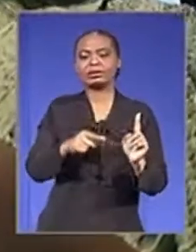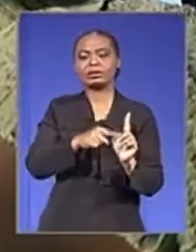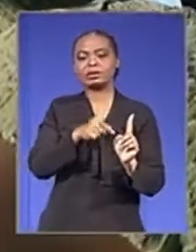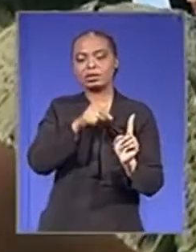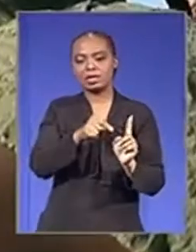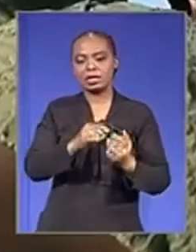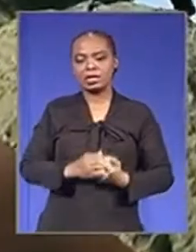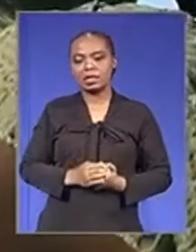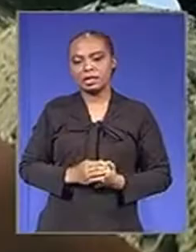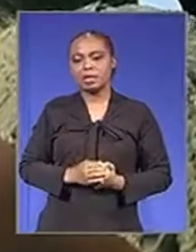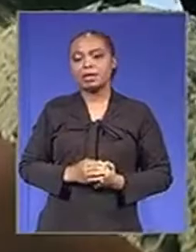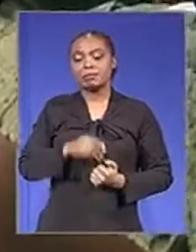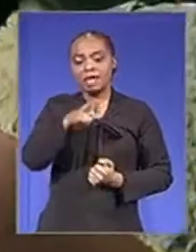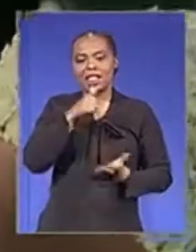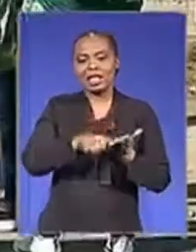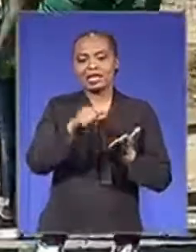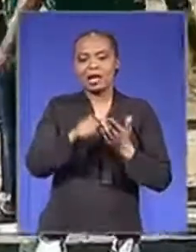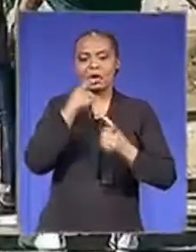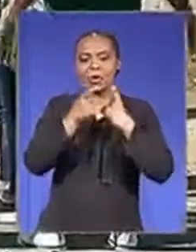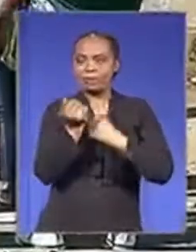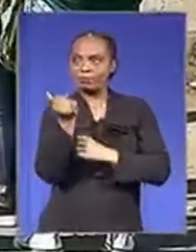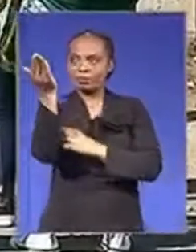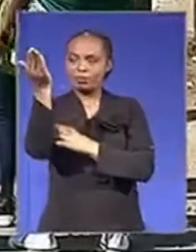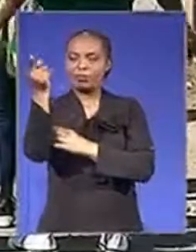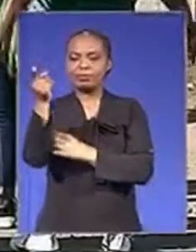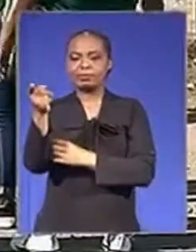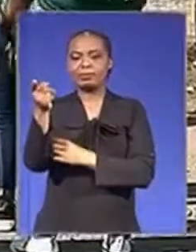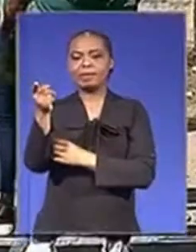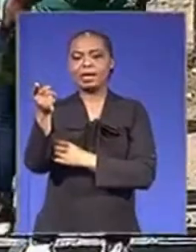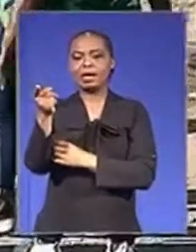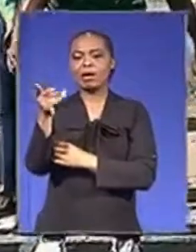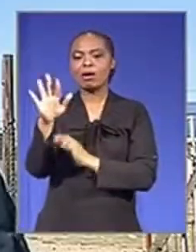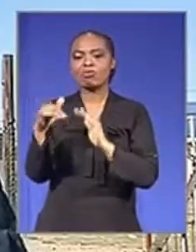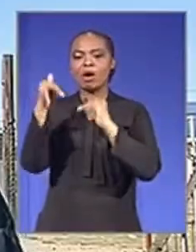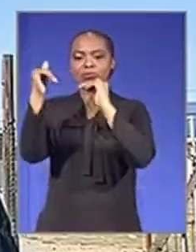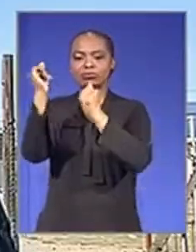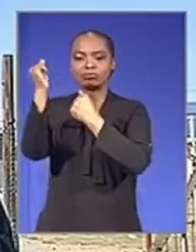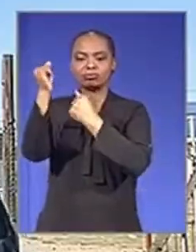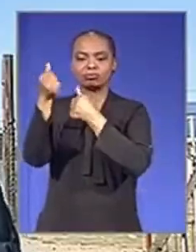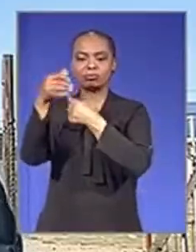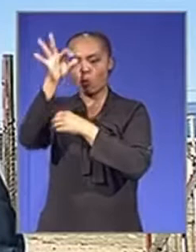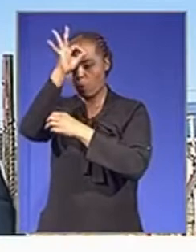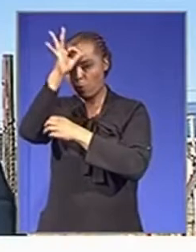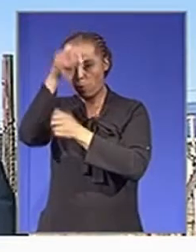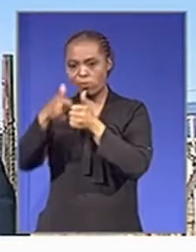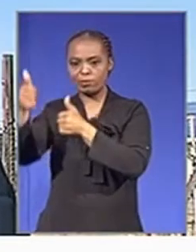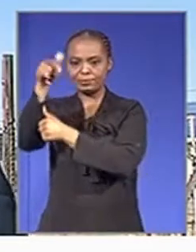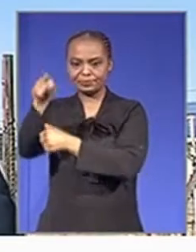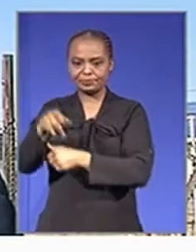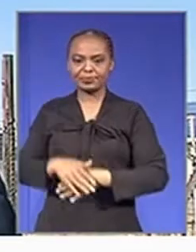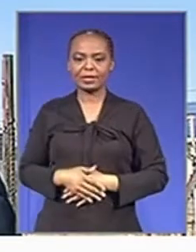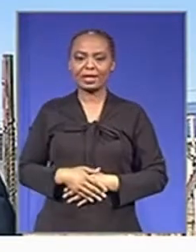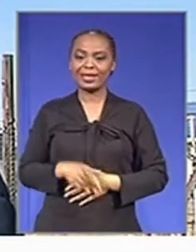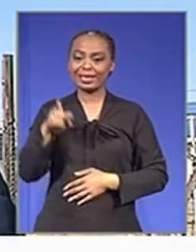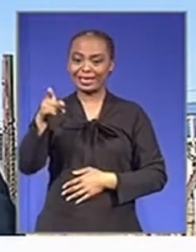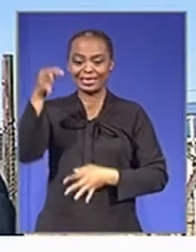sa mapolesa sa Motherwell. That constitutional judgment, it moves beyond the Constitution of South